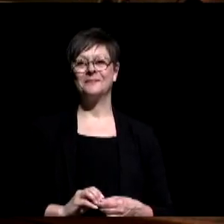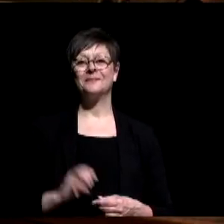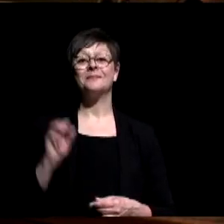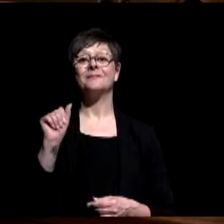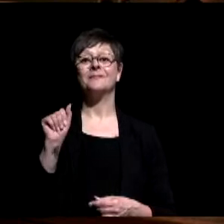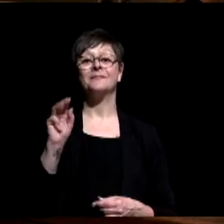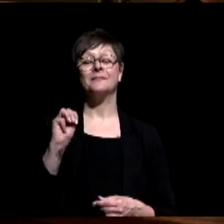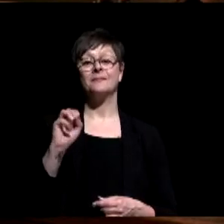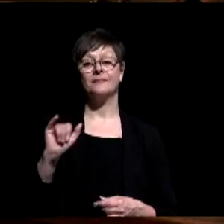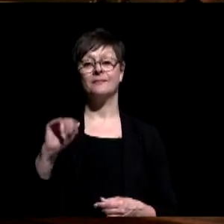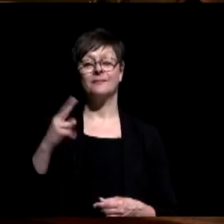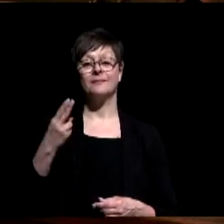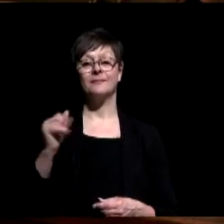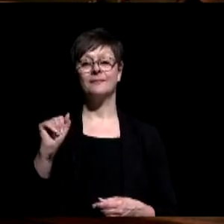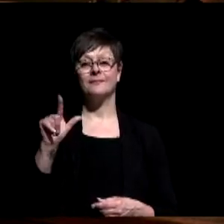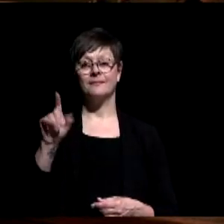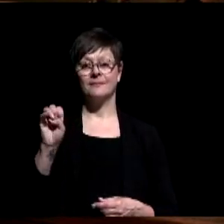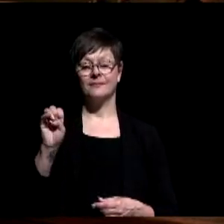Amy Hale.